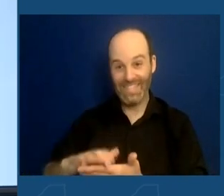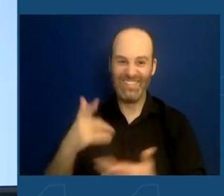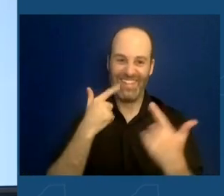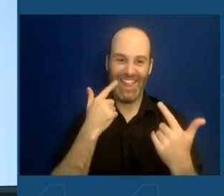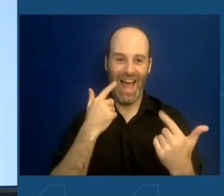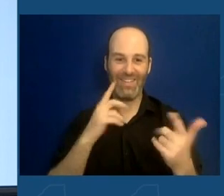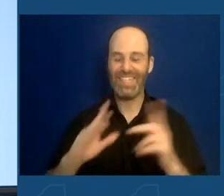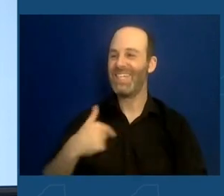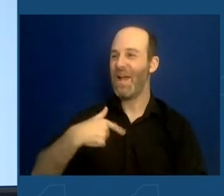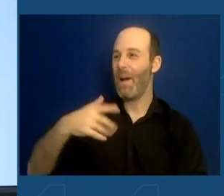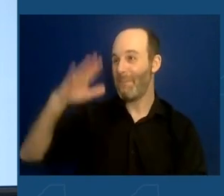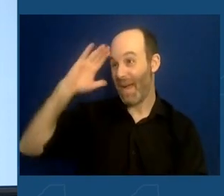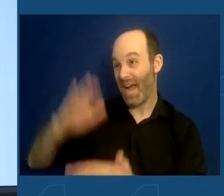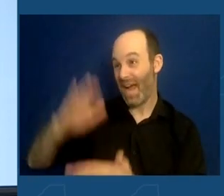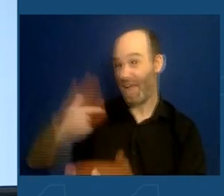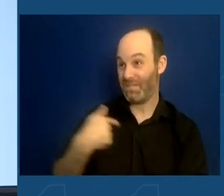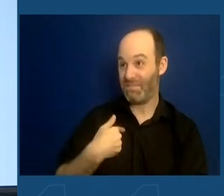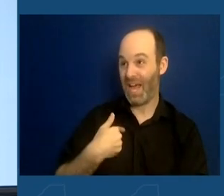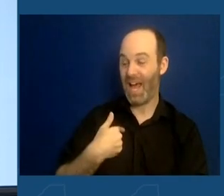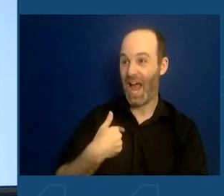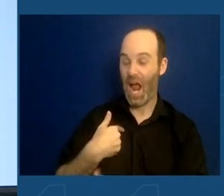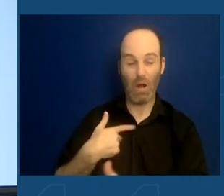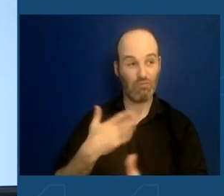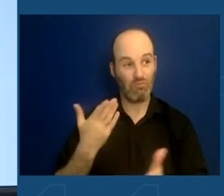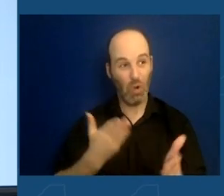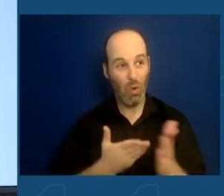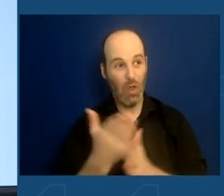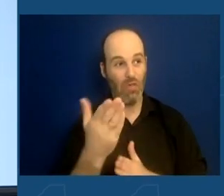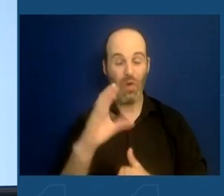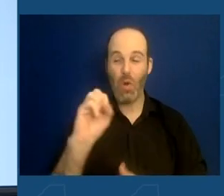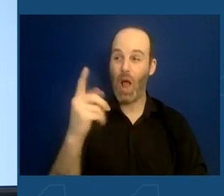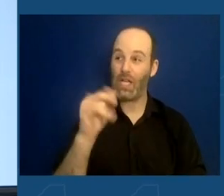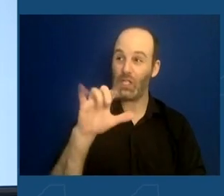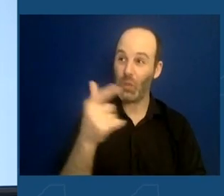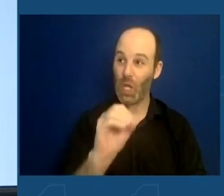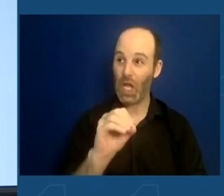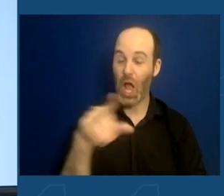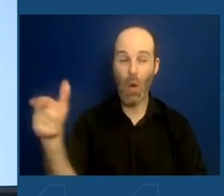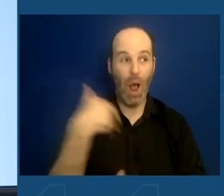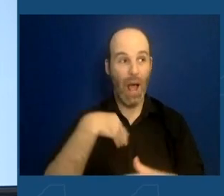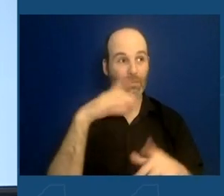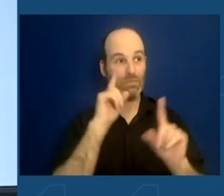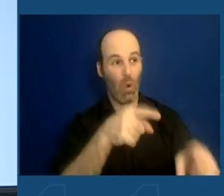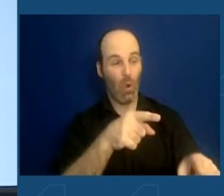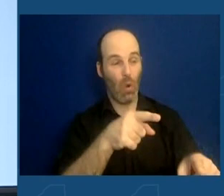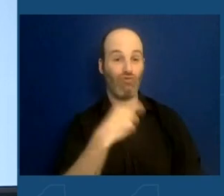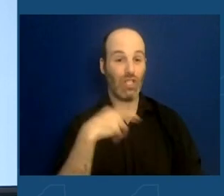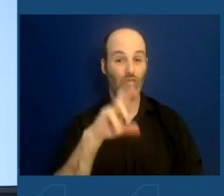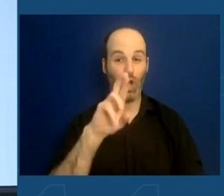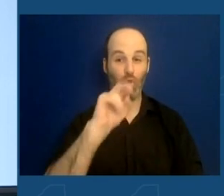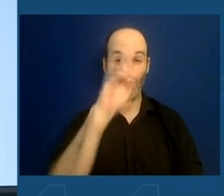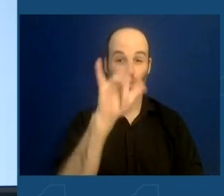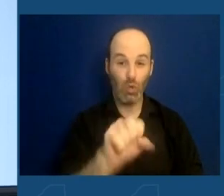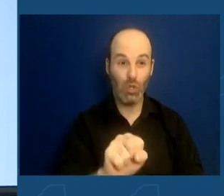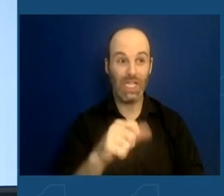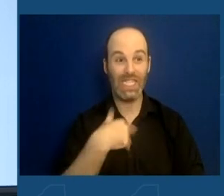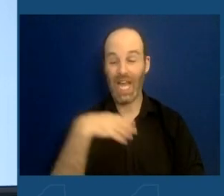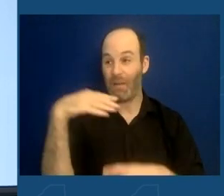passing through Oswego. We're going to hit Rudy's and stop at the bookstore. Are you around to come meet us? And unfortunately, I couldn't make